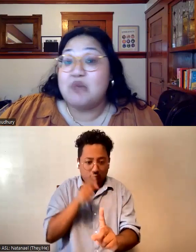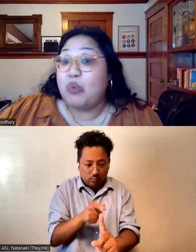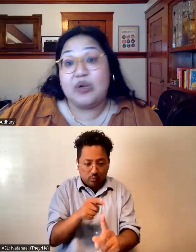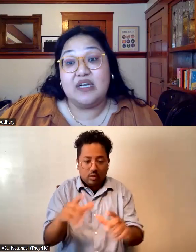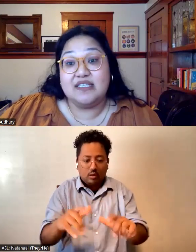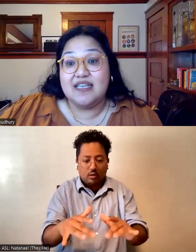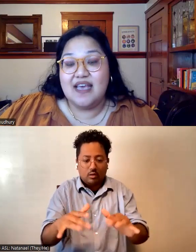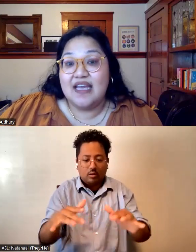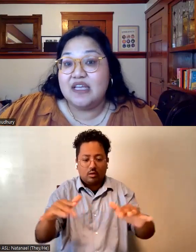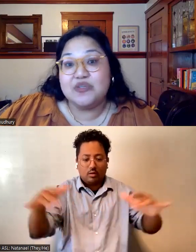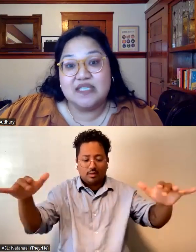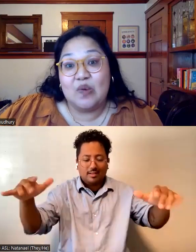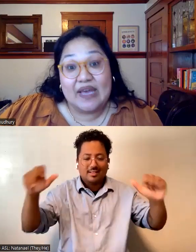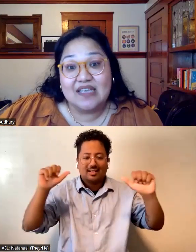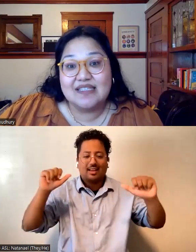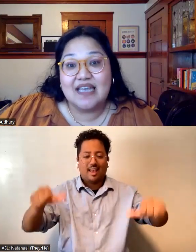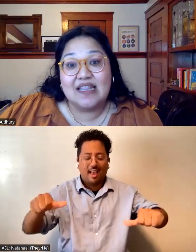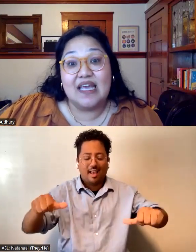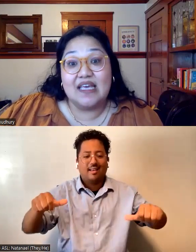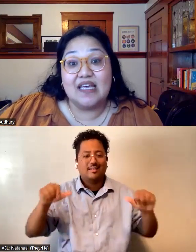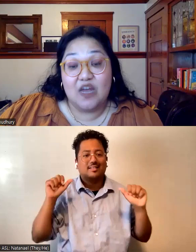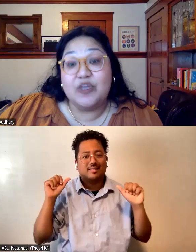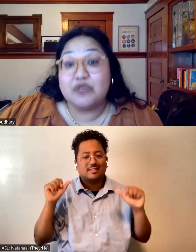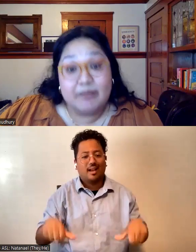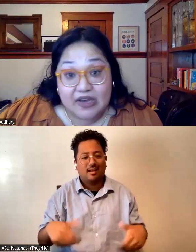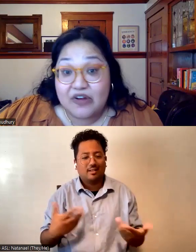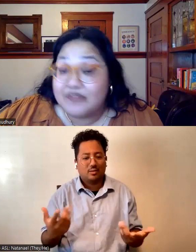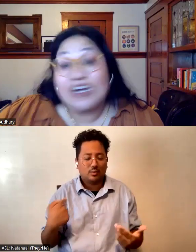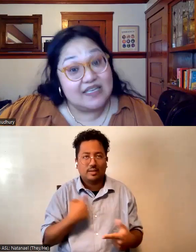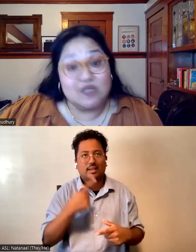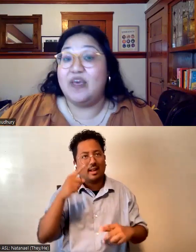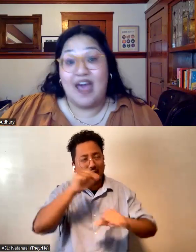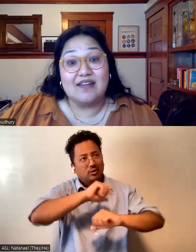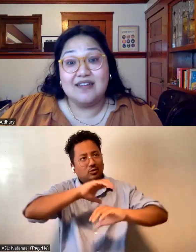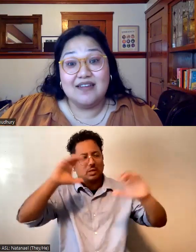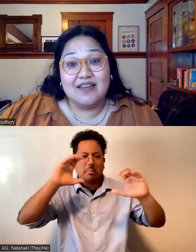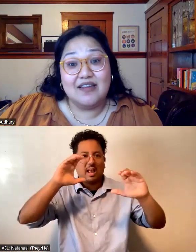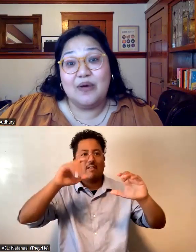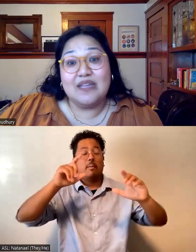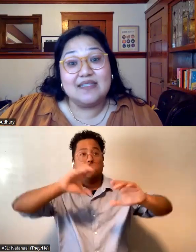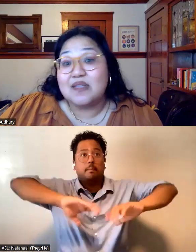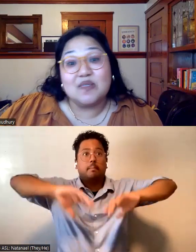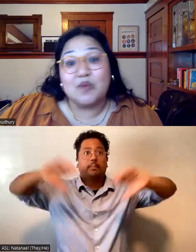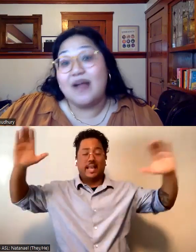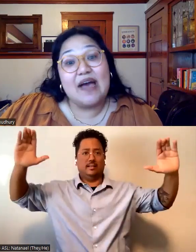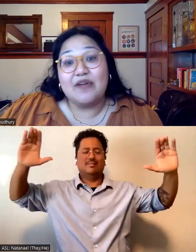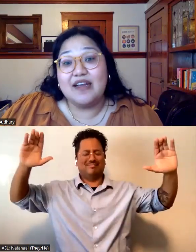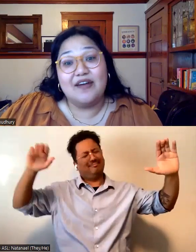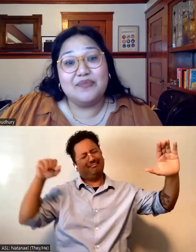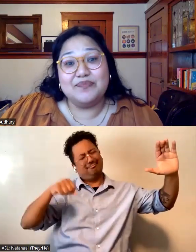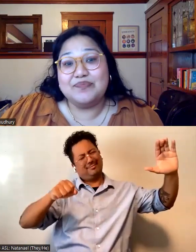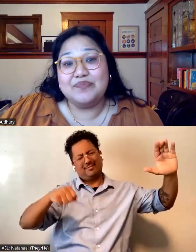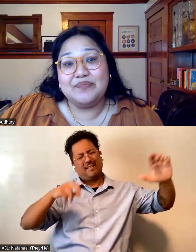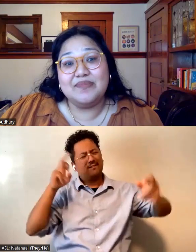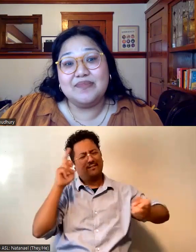very important and interesting ways. And like, can we dream bigger? Fuck yes, we can. That's where I'm at right